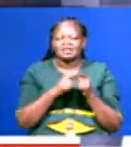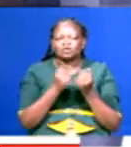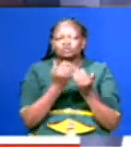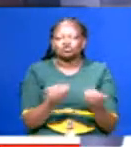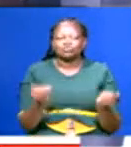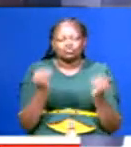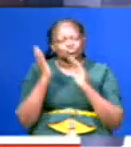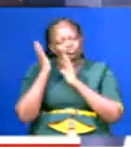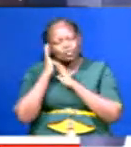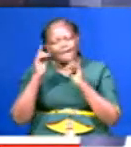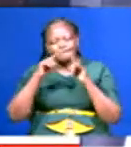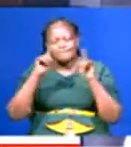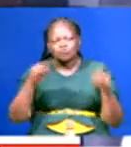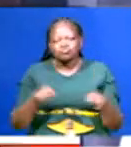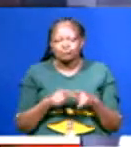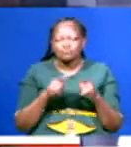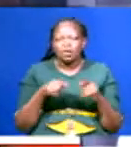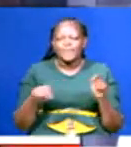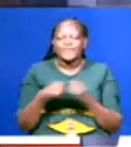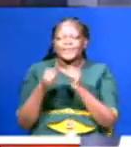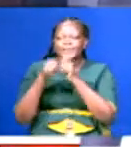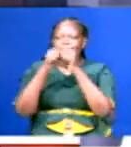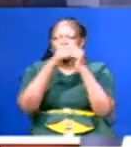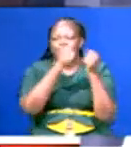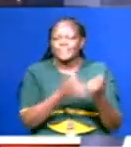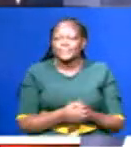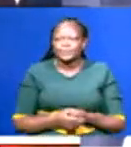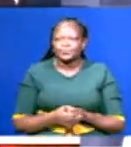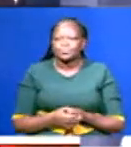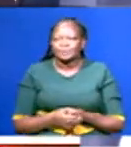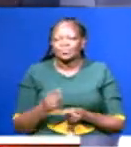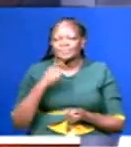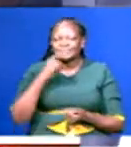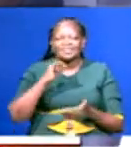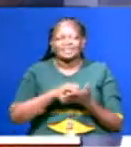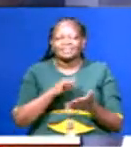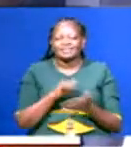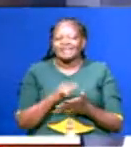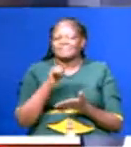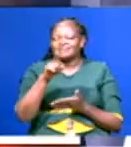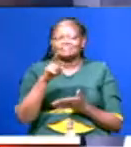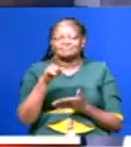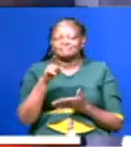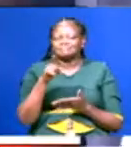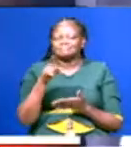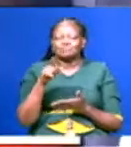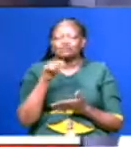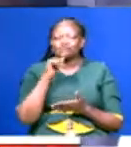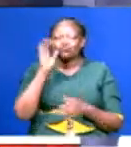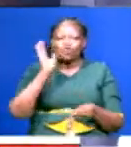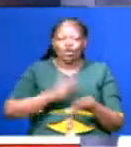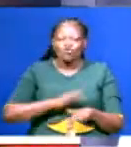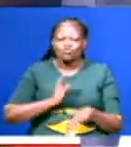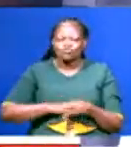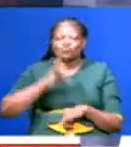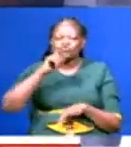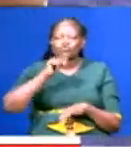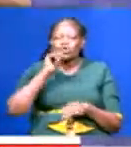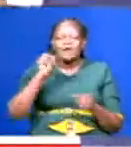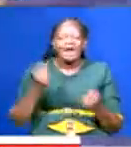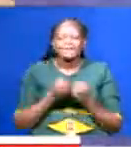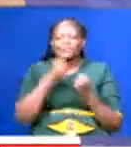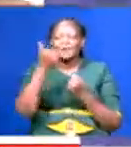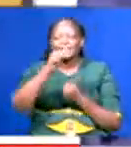bedroom was broken into. We are saying a travesty of justice, and this should not happen to any other Kenyan.